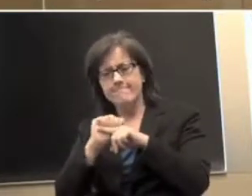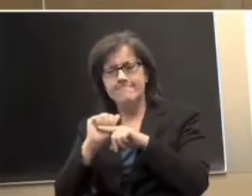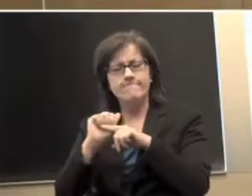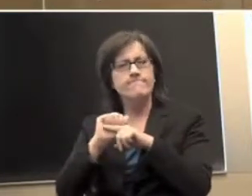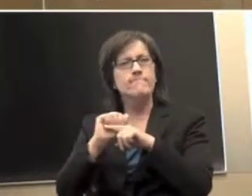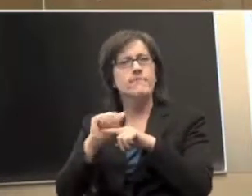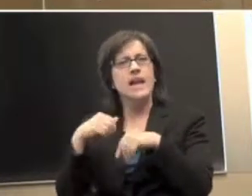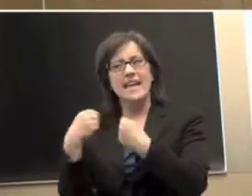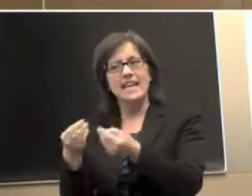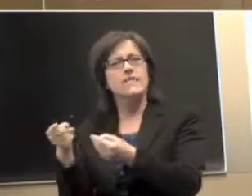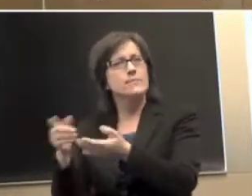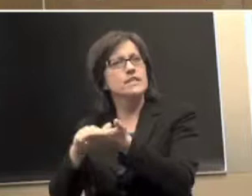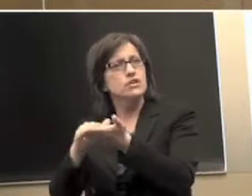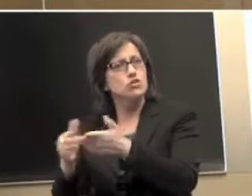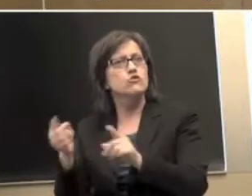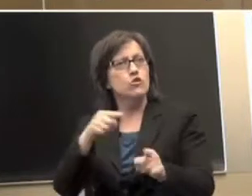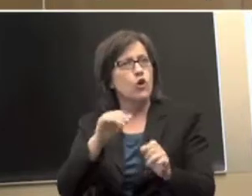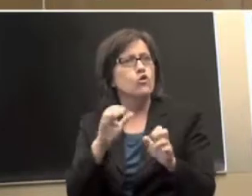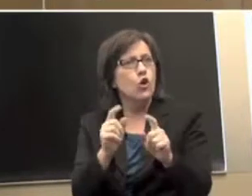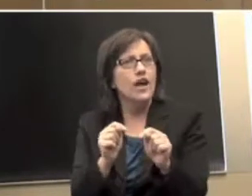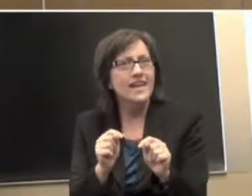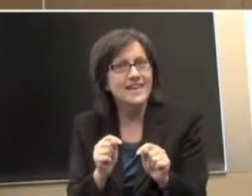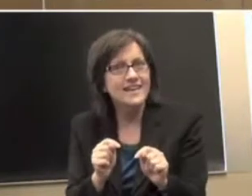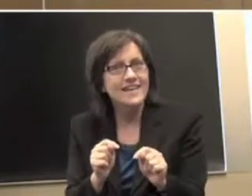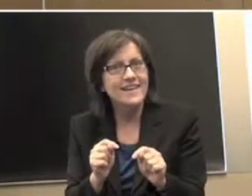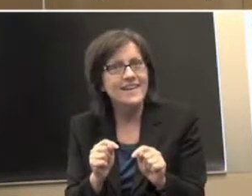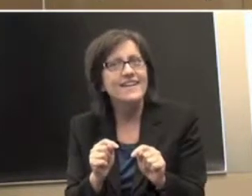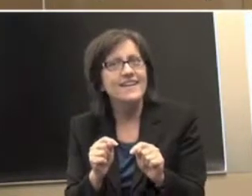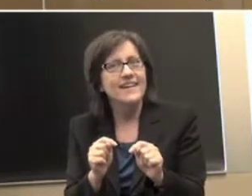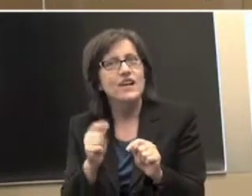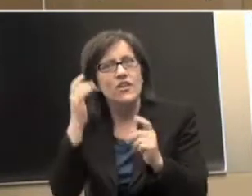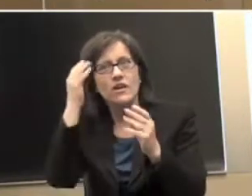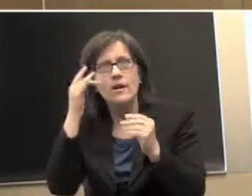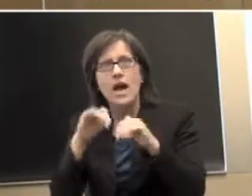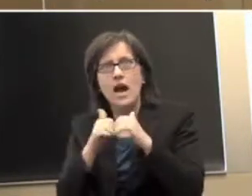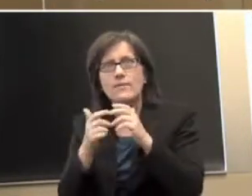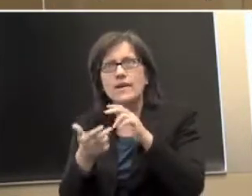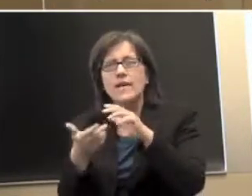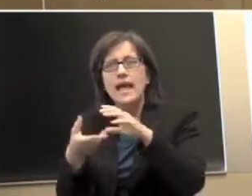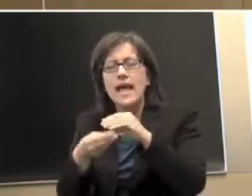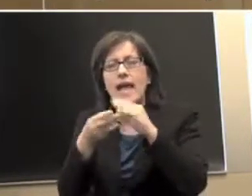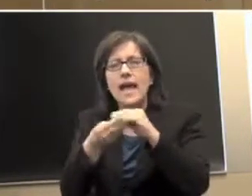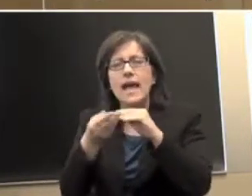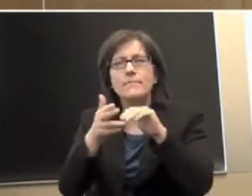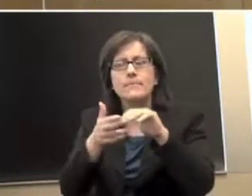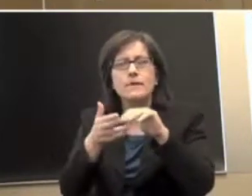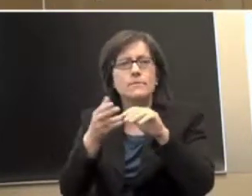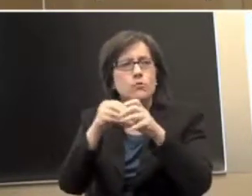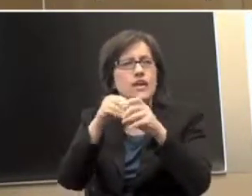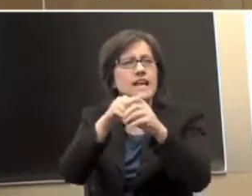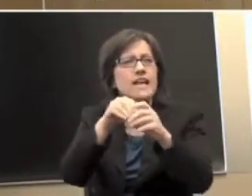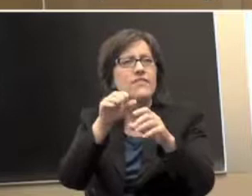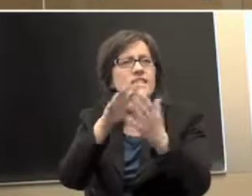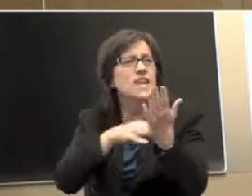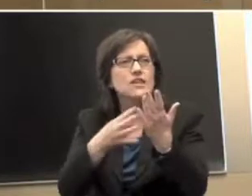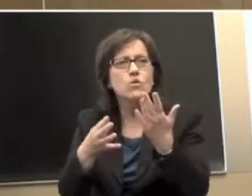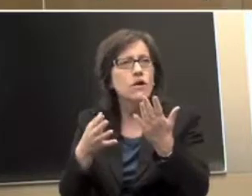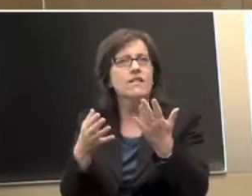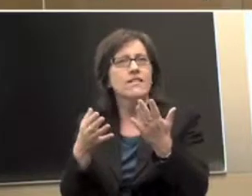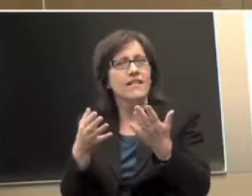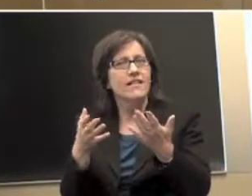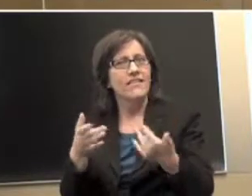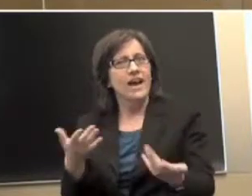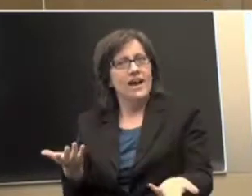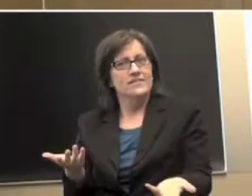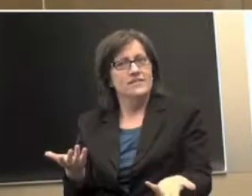him the excuse to do it. And so, thinking about how am I going to build that stuff in. I've got an issue.